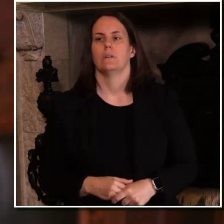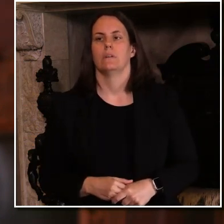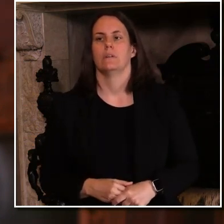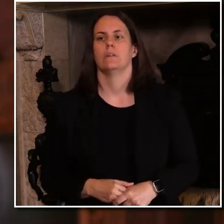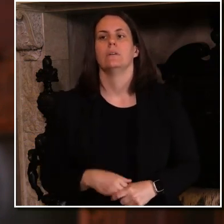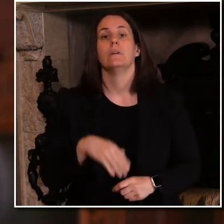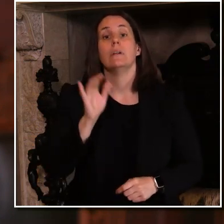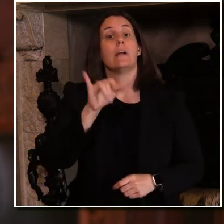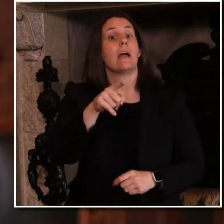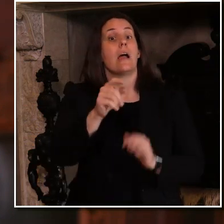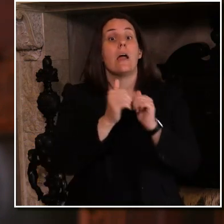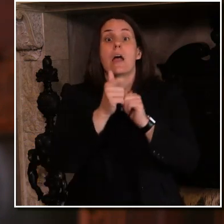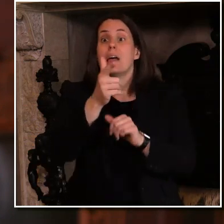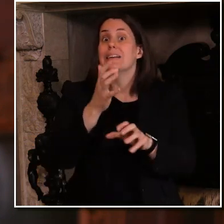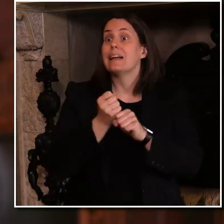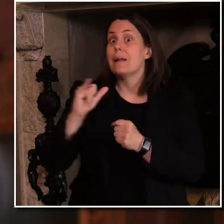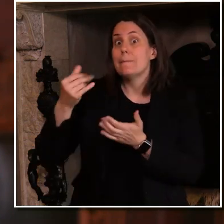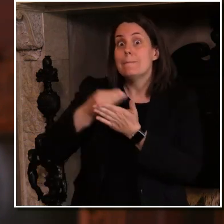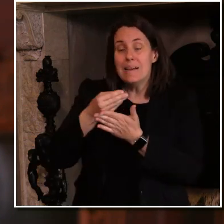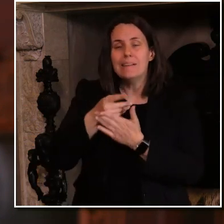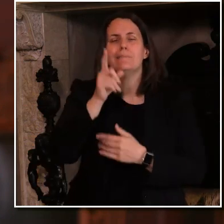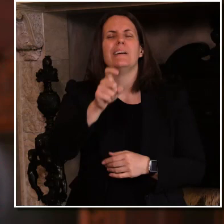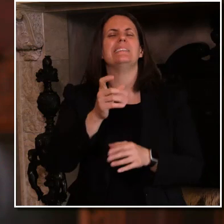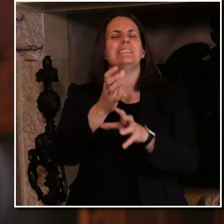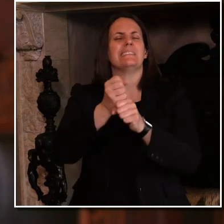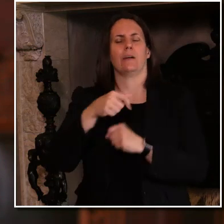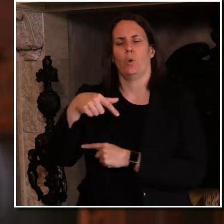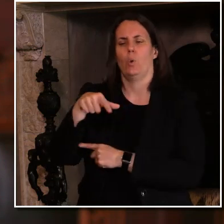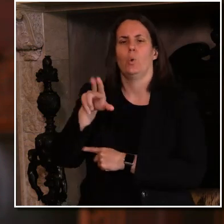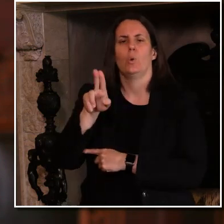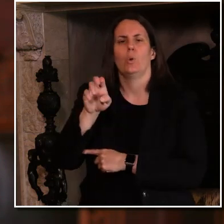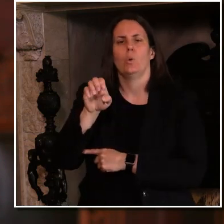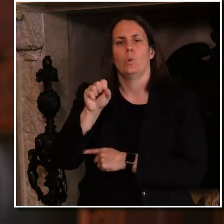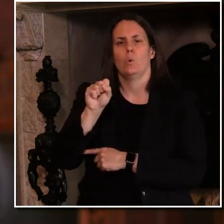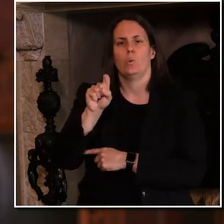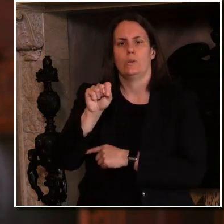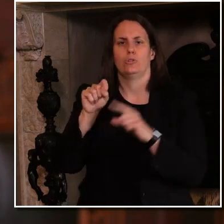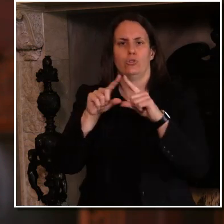card. Families whose children receive free or reduced price